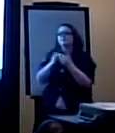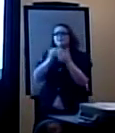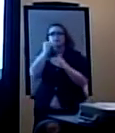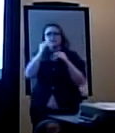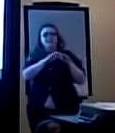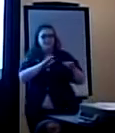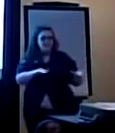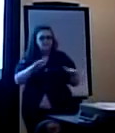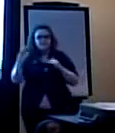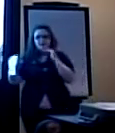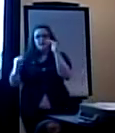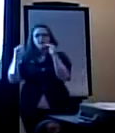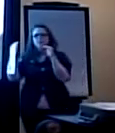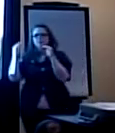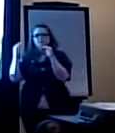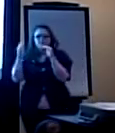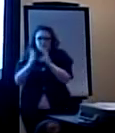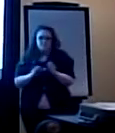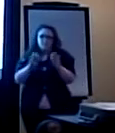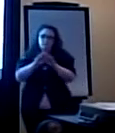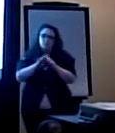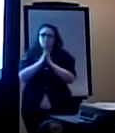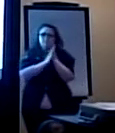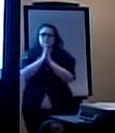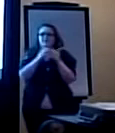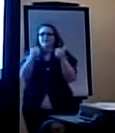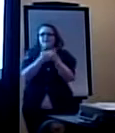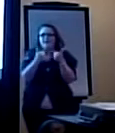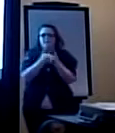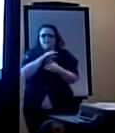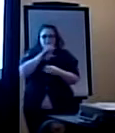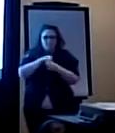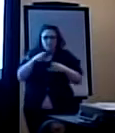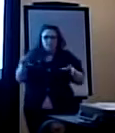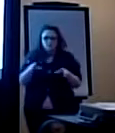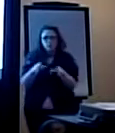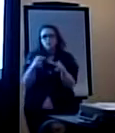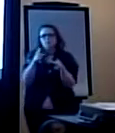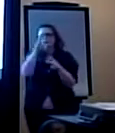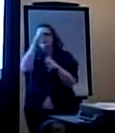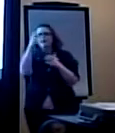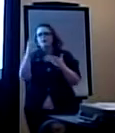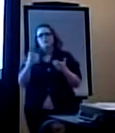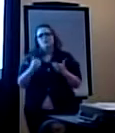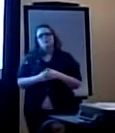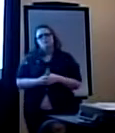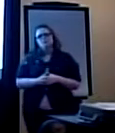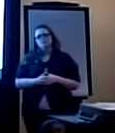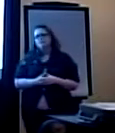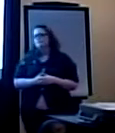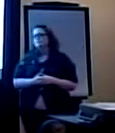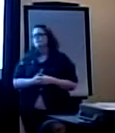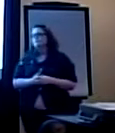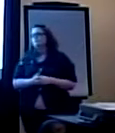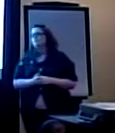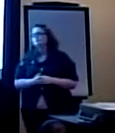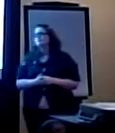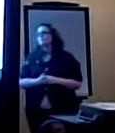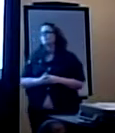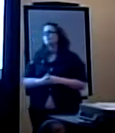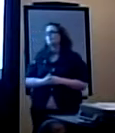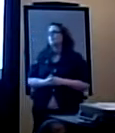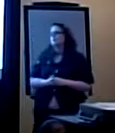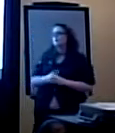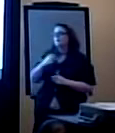adults, they like to do games. They like to get involved. They like to create. Because when you create, it's not rote,